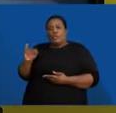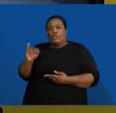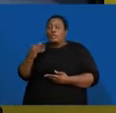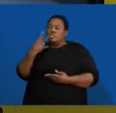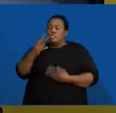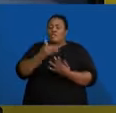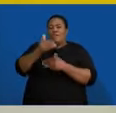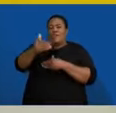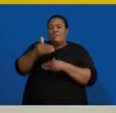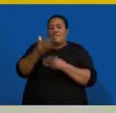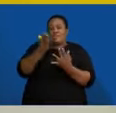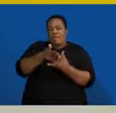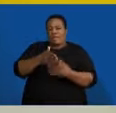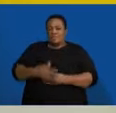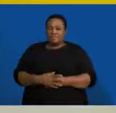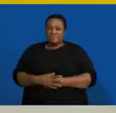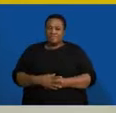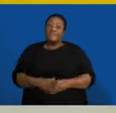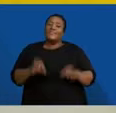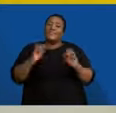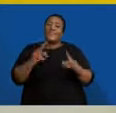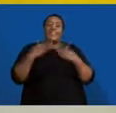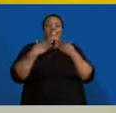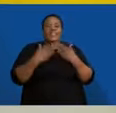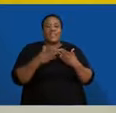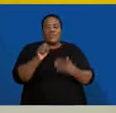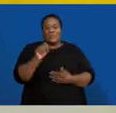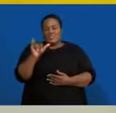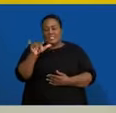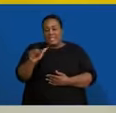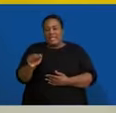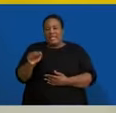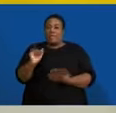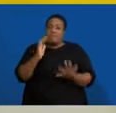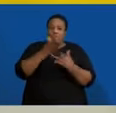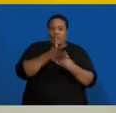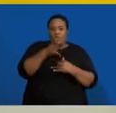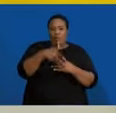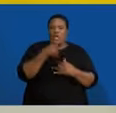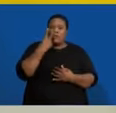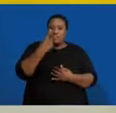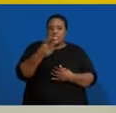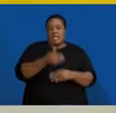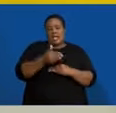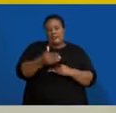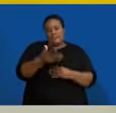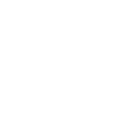after the break. All right, thank you, Sia. Guys, let's take a quick break, and we'll see you straight after these.